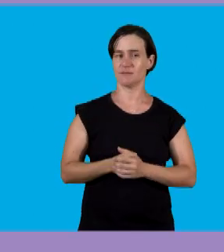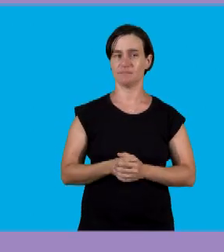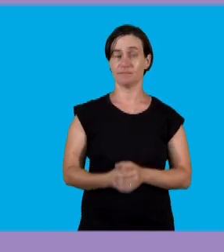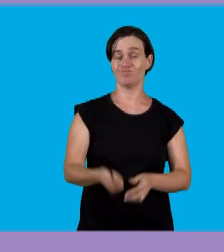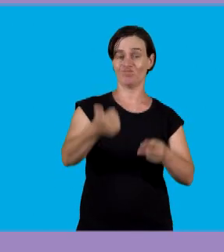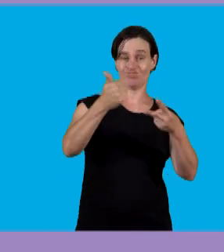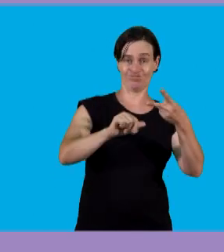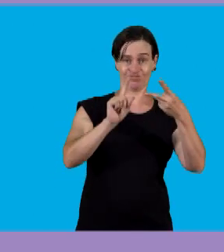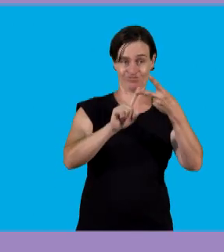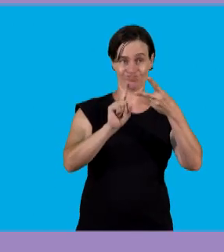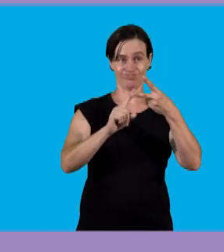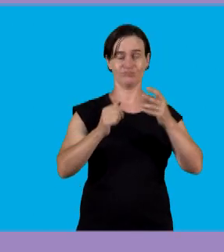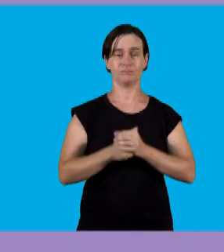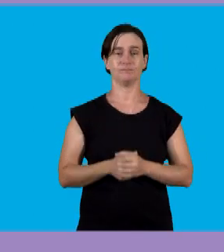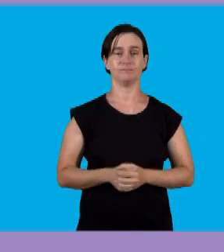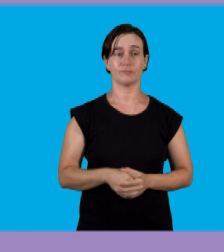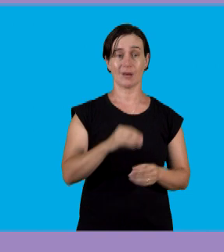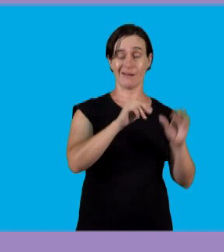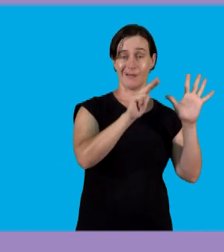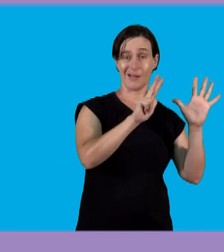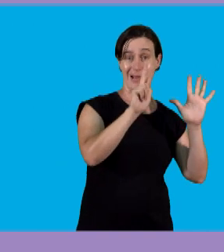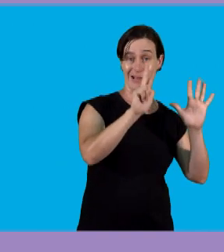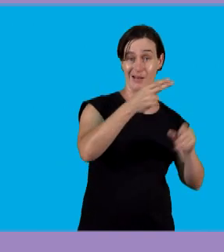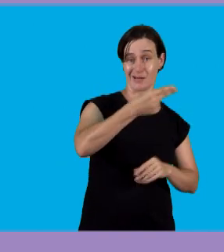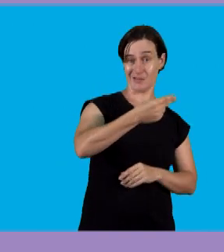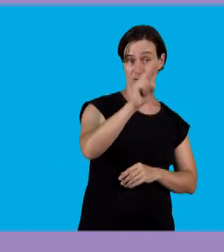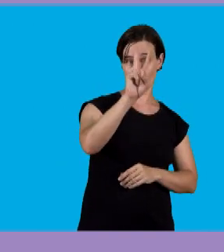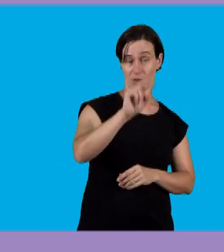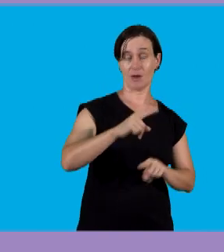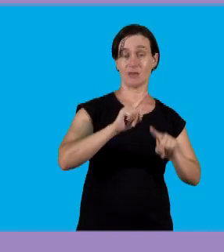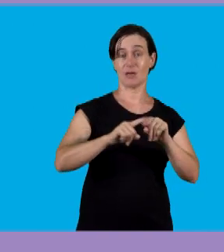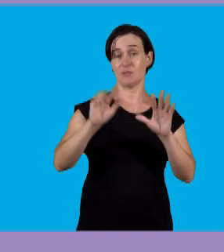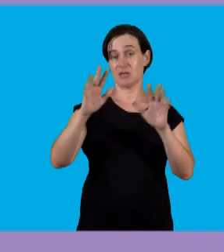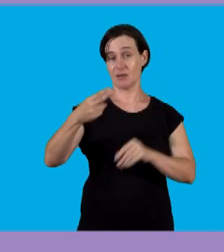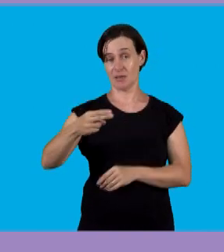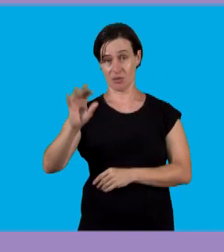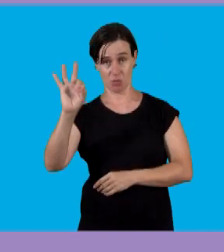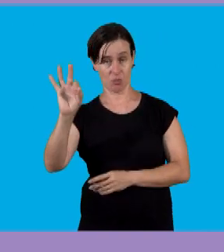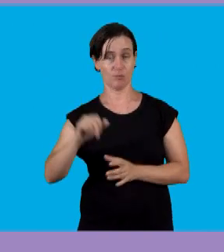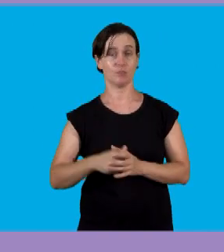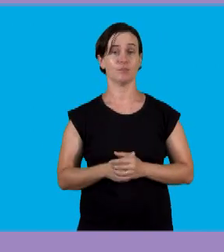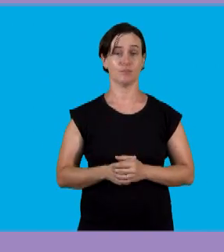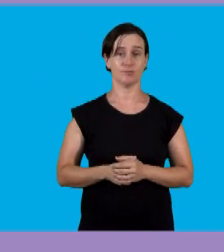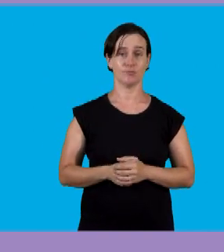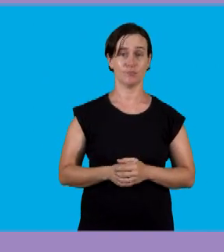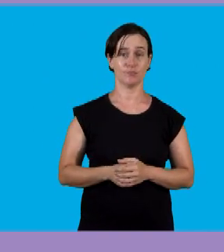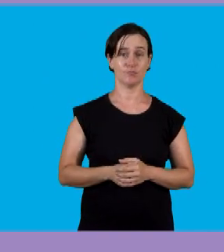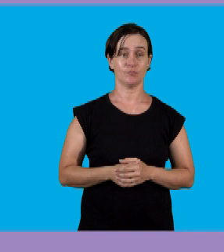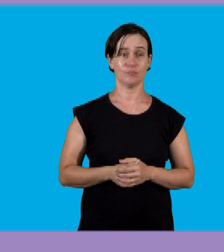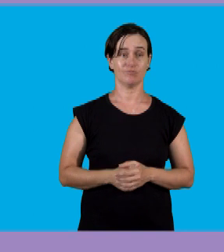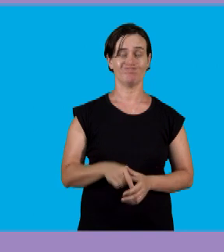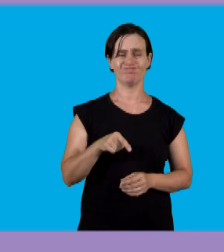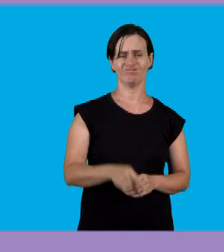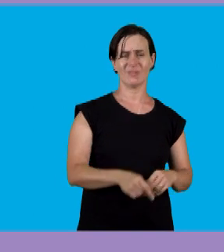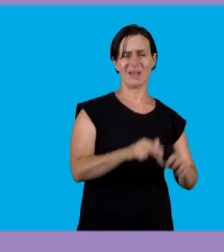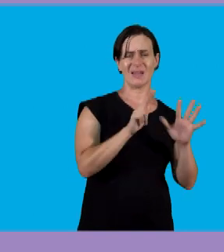one. So here we are multiplying 8h squared multiplied by 10h cubed. So we are going to say